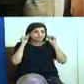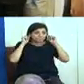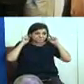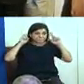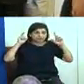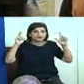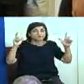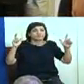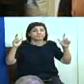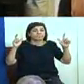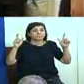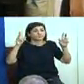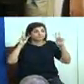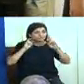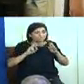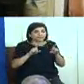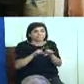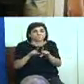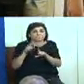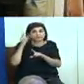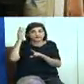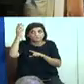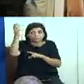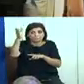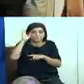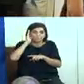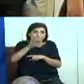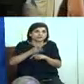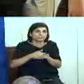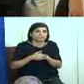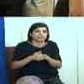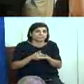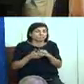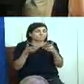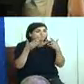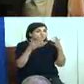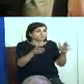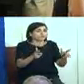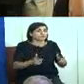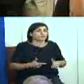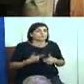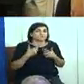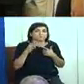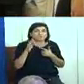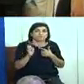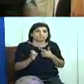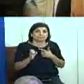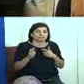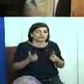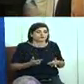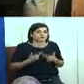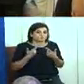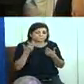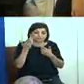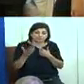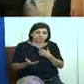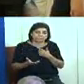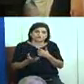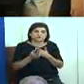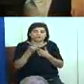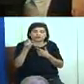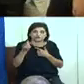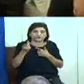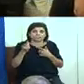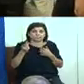his ears that he may hear as you would. Yes. And allow his life to be the living presence that you embody